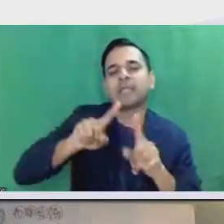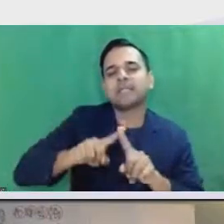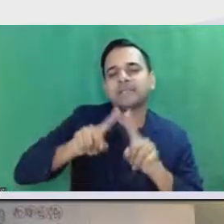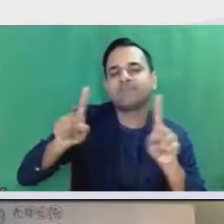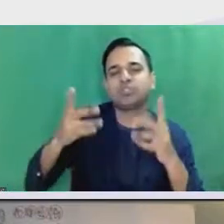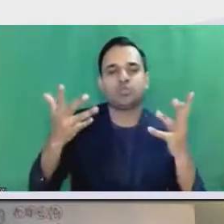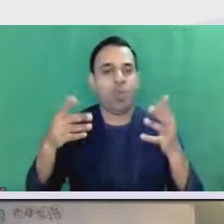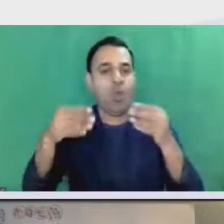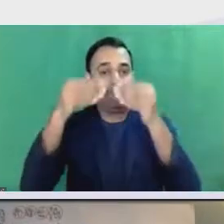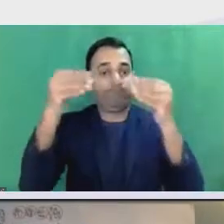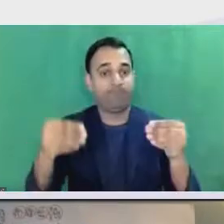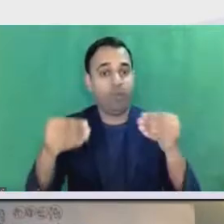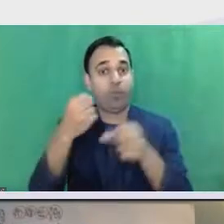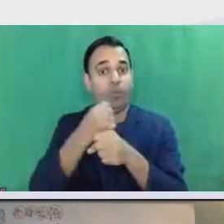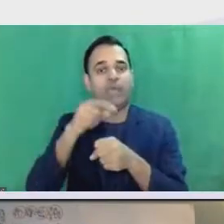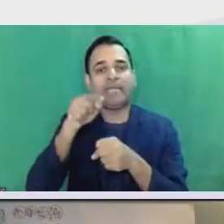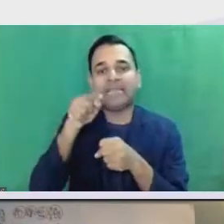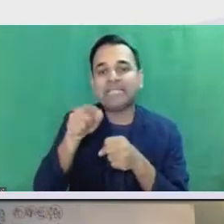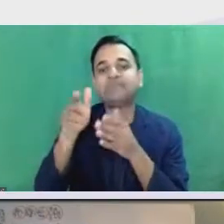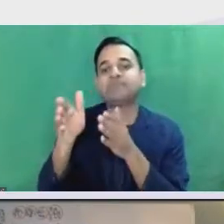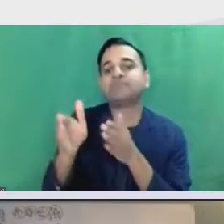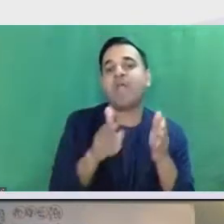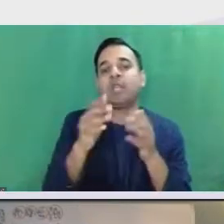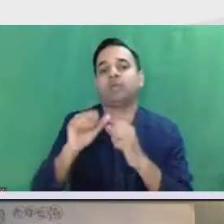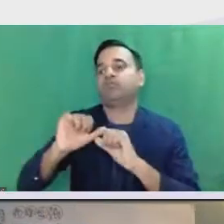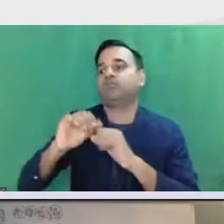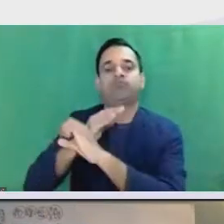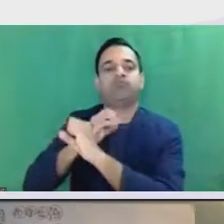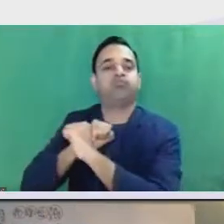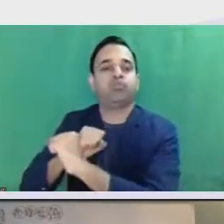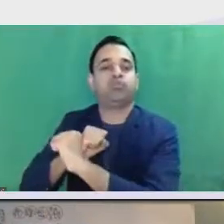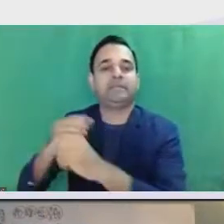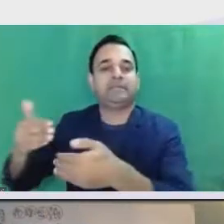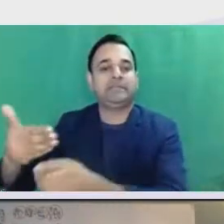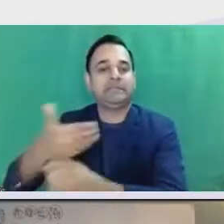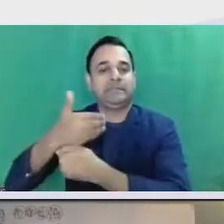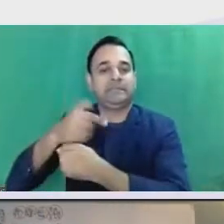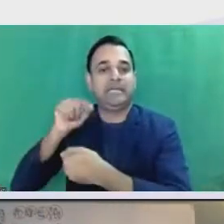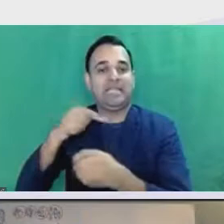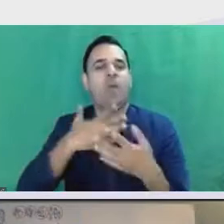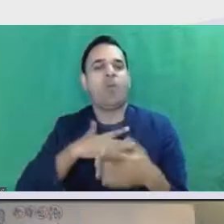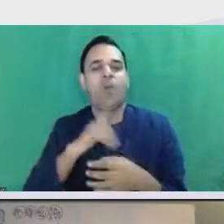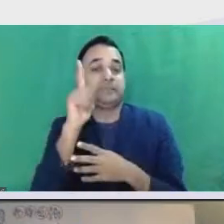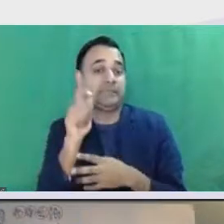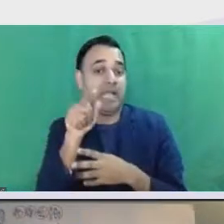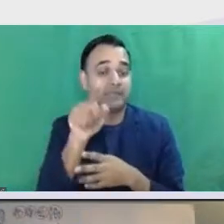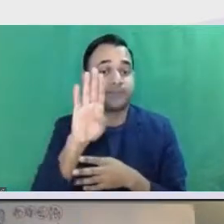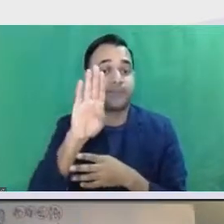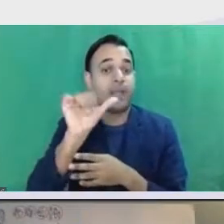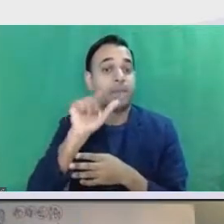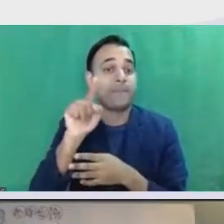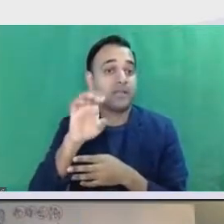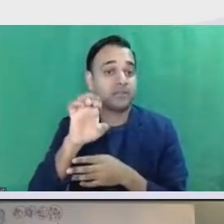The post-2020 Global Biodiversity Framework is a new global framework that is looking to be adopted next year at the